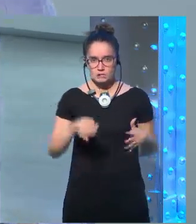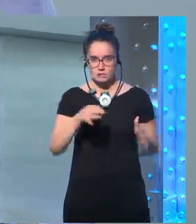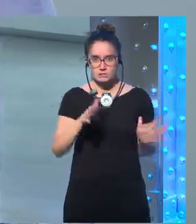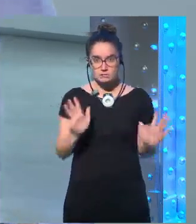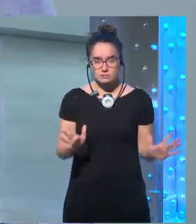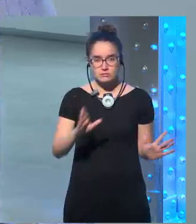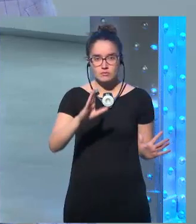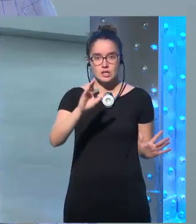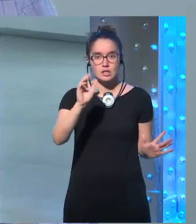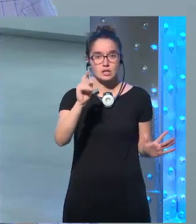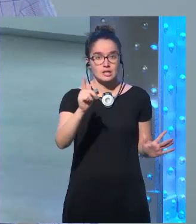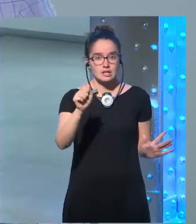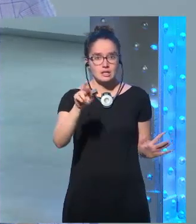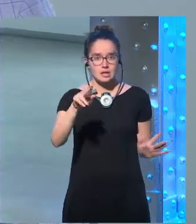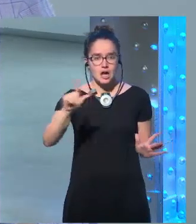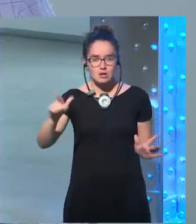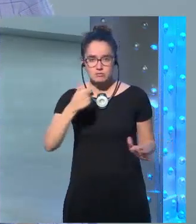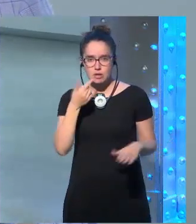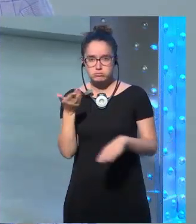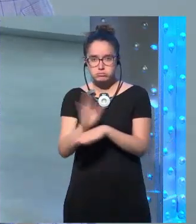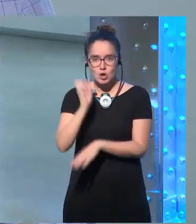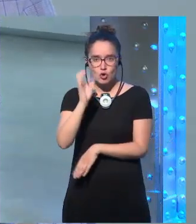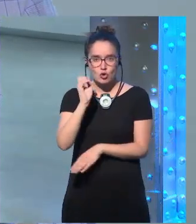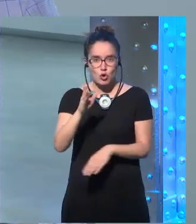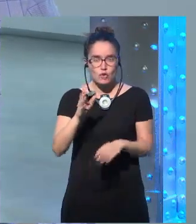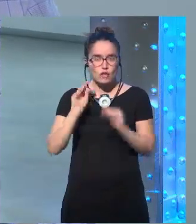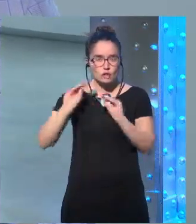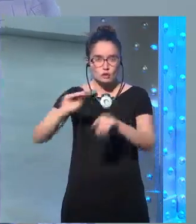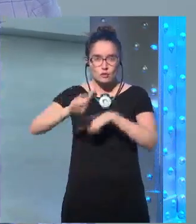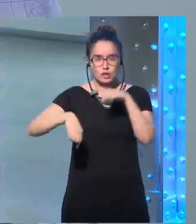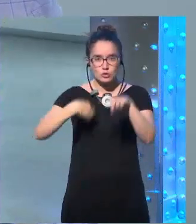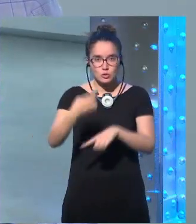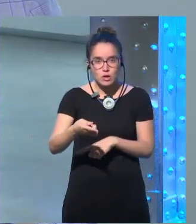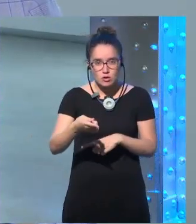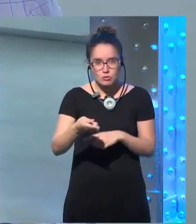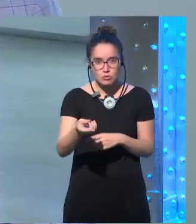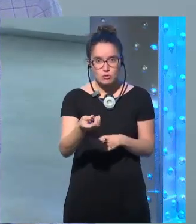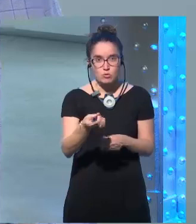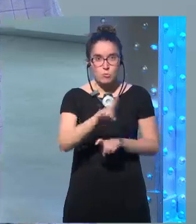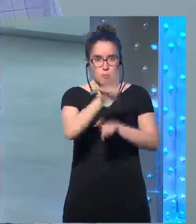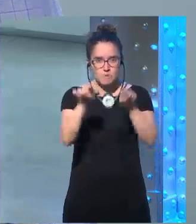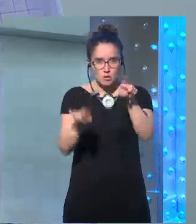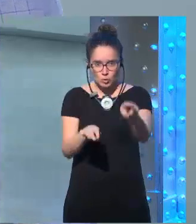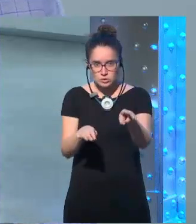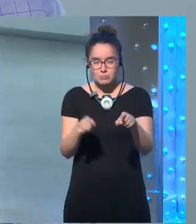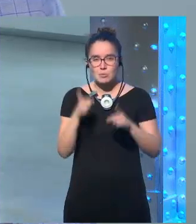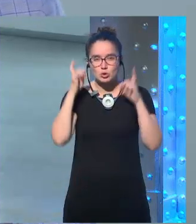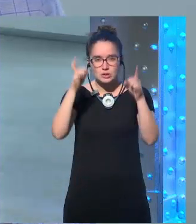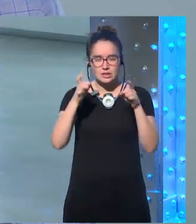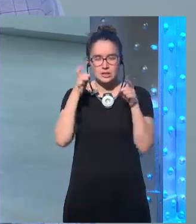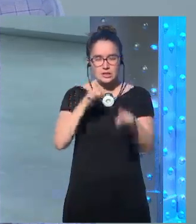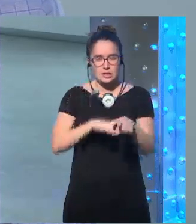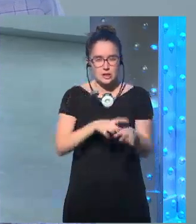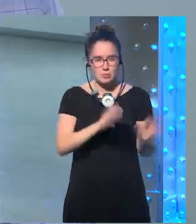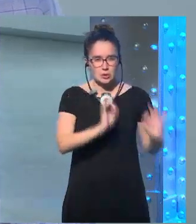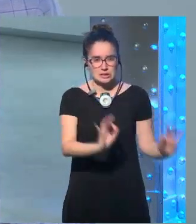the robots. Carl is going to present to us, he's going to deliver his presentation, and then we will open up